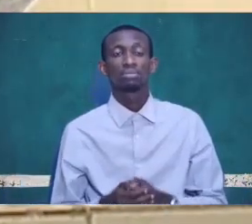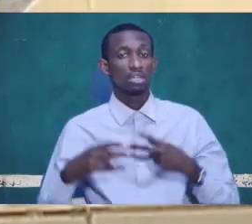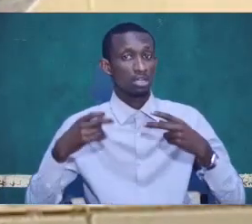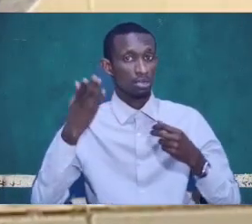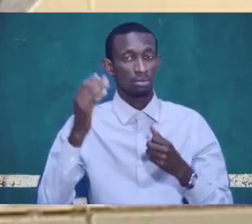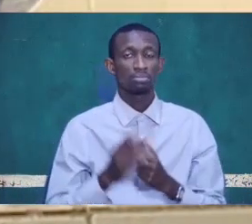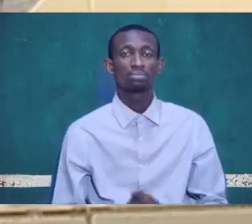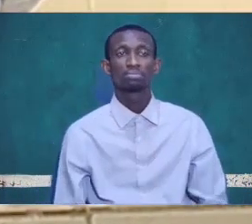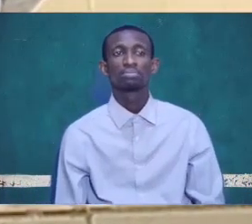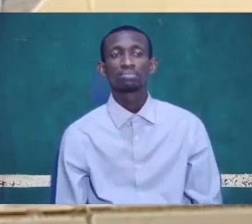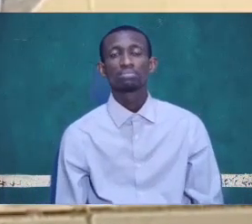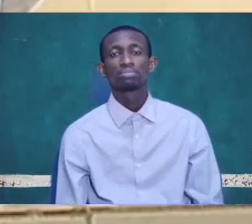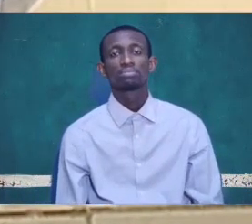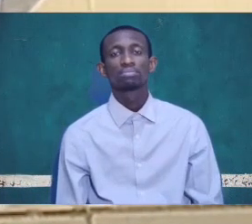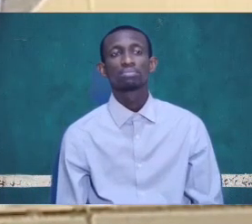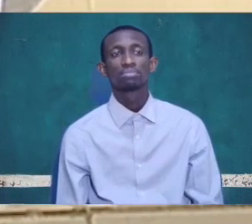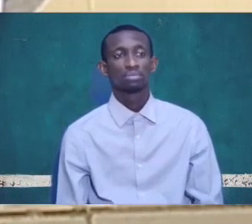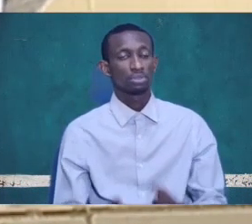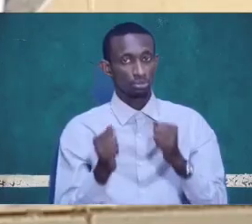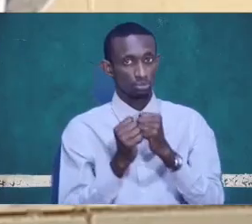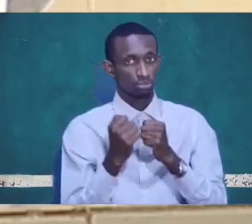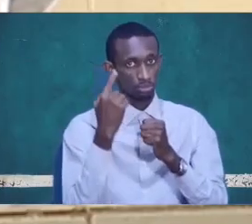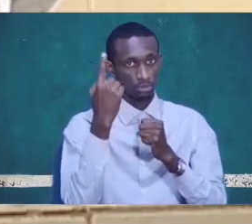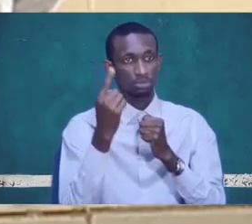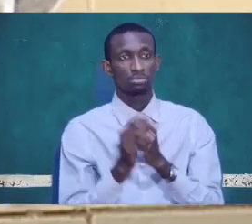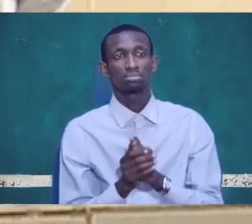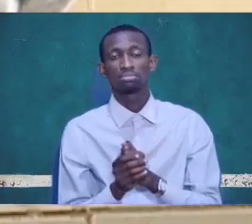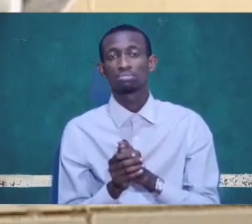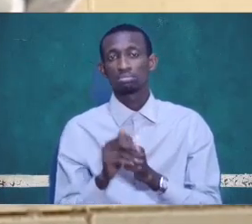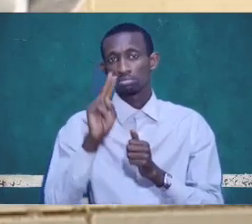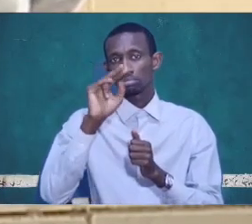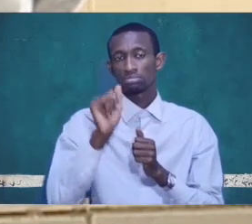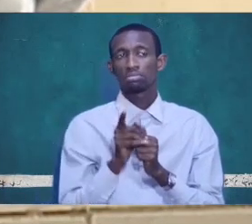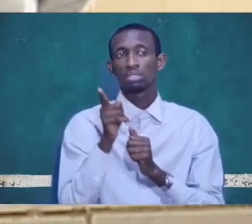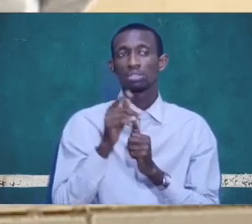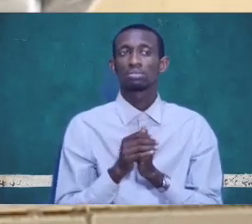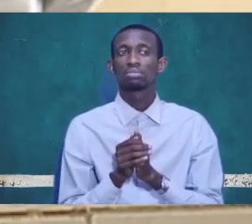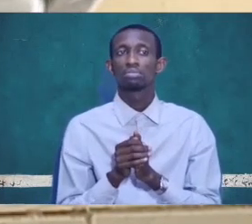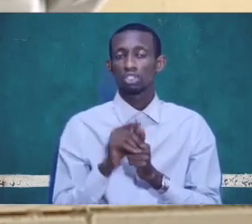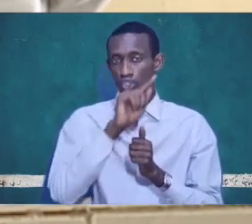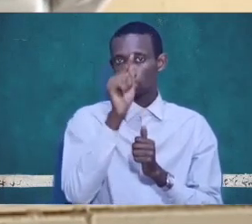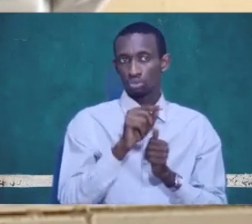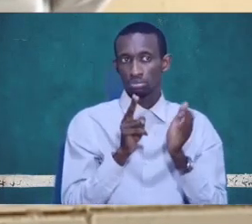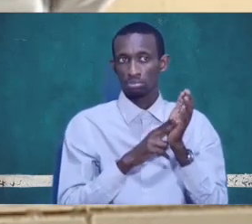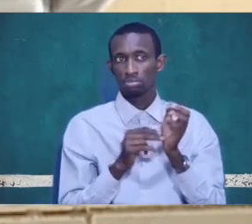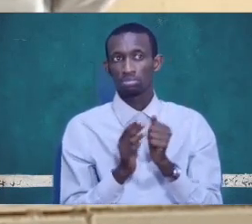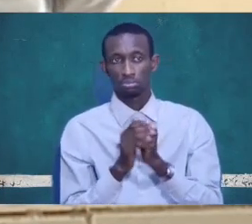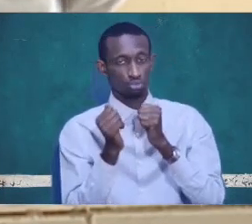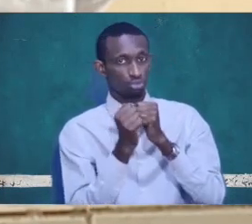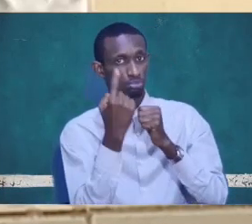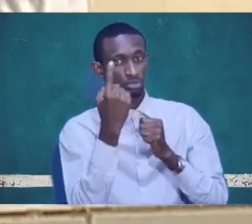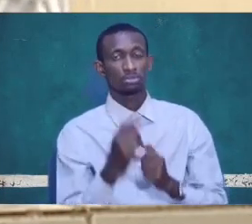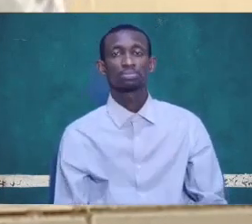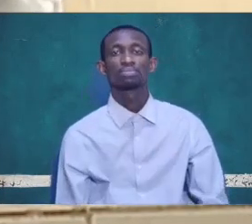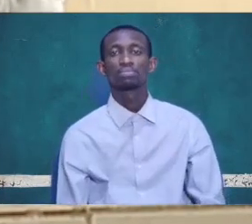element which has 11 electrons. That is sodium. Sodium has 11 electrons.